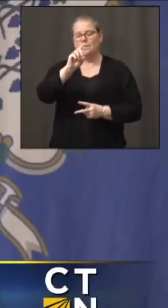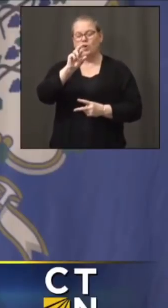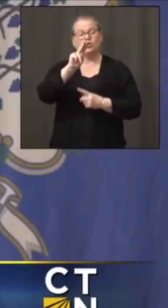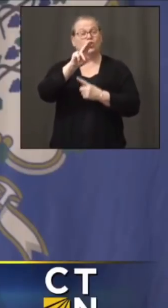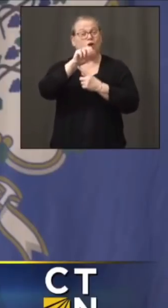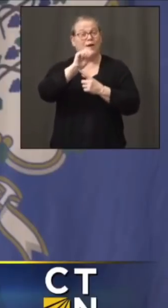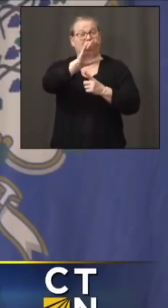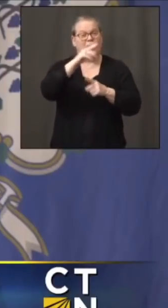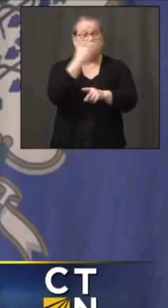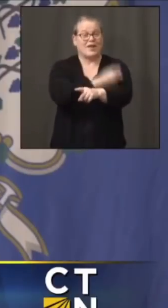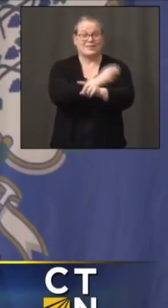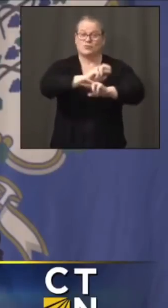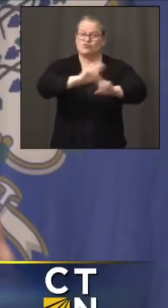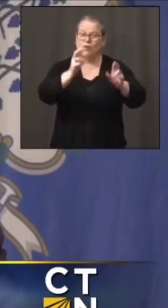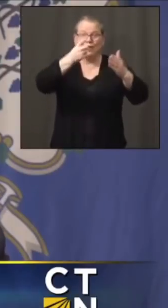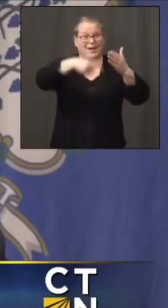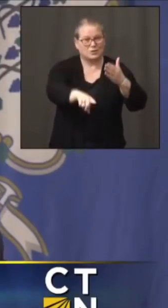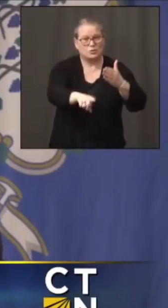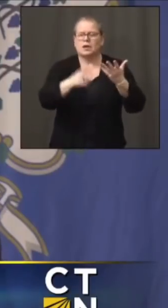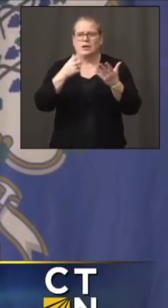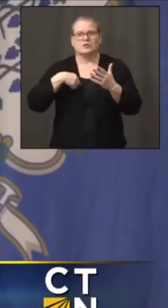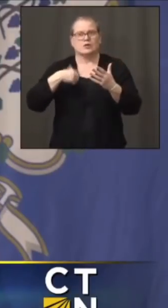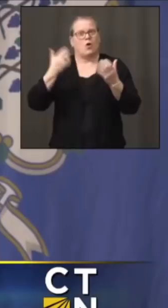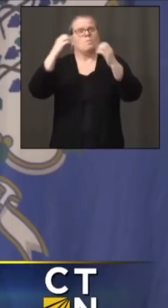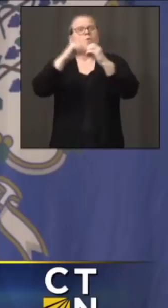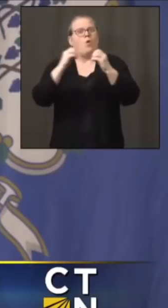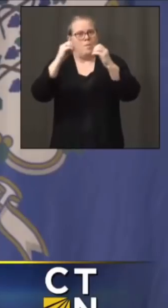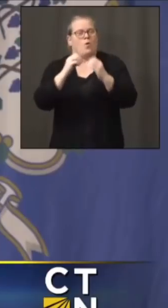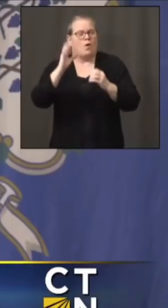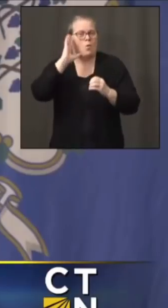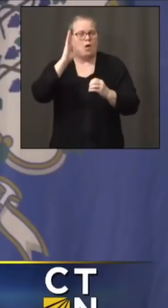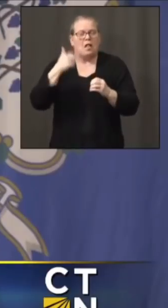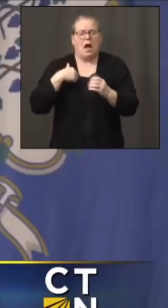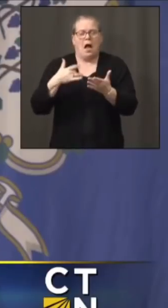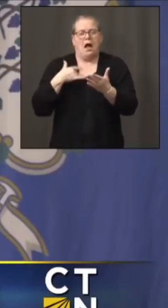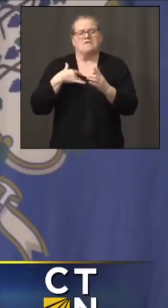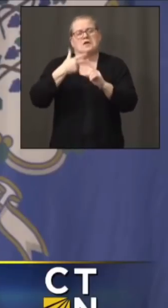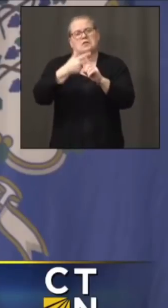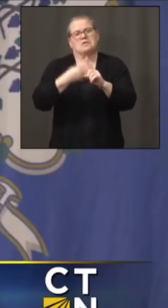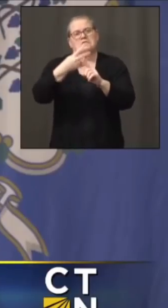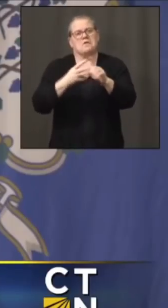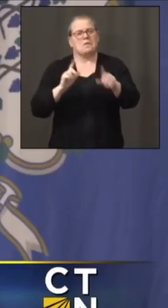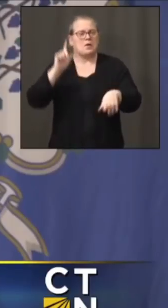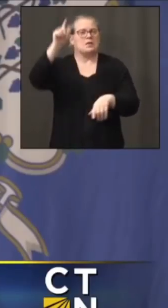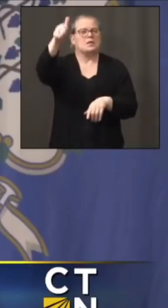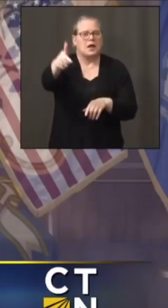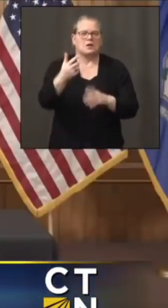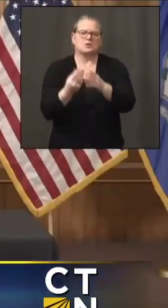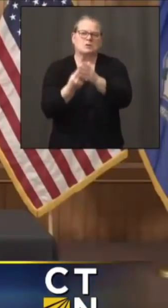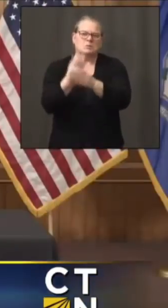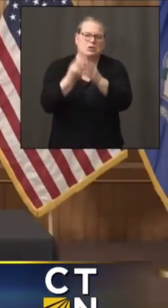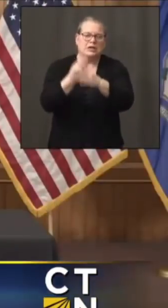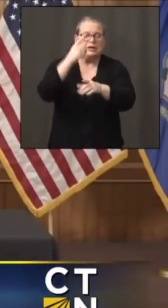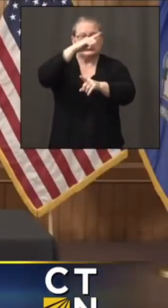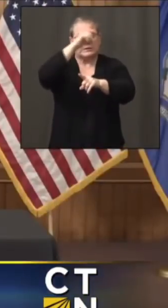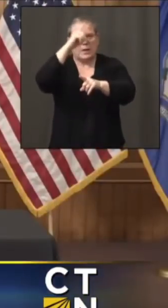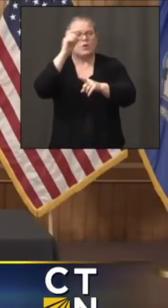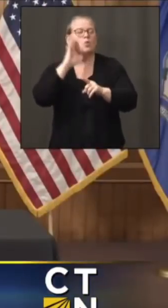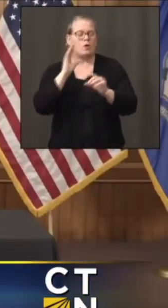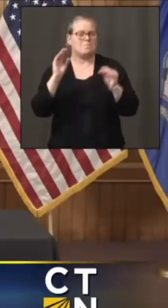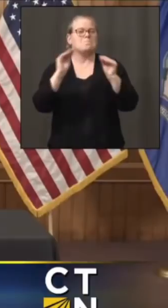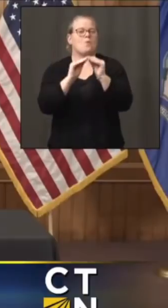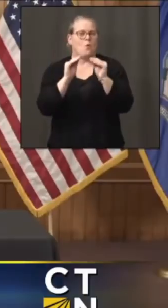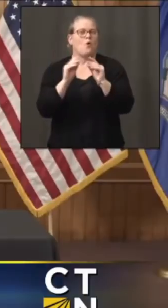the next 3 or 4 months. Then that may shift as we move into late spring, summer. All right, and the final one for